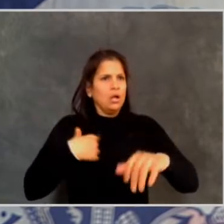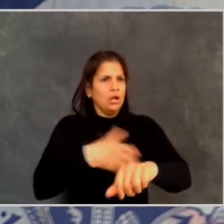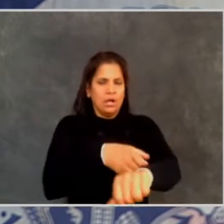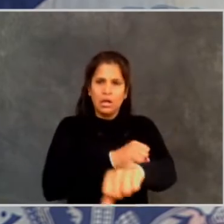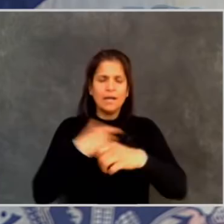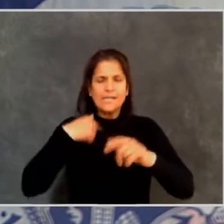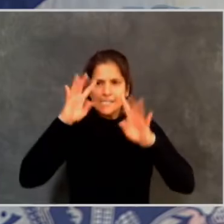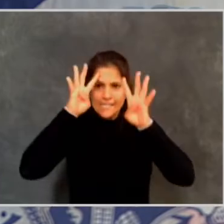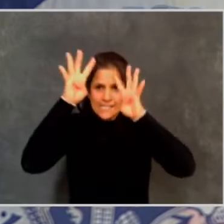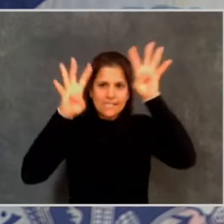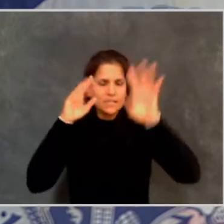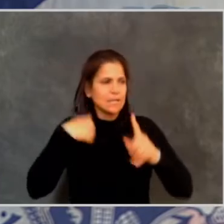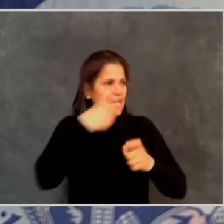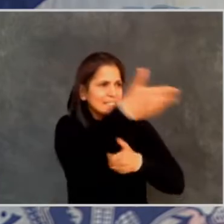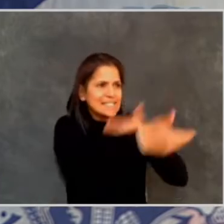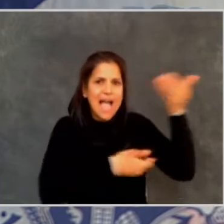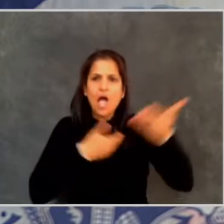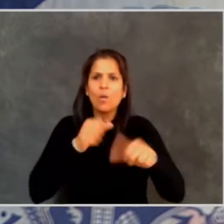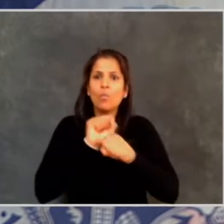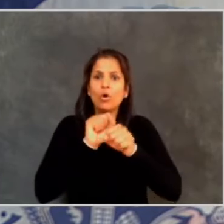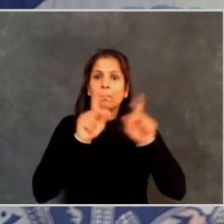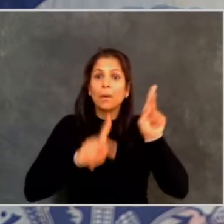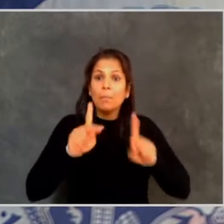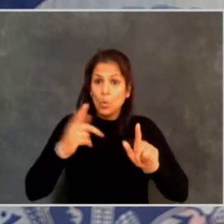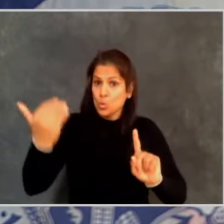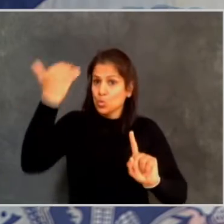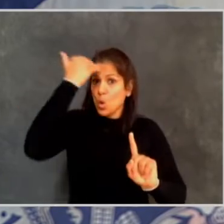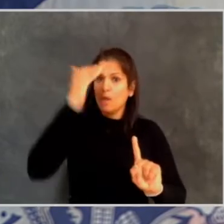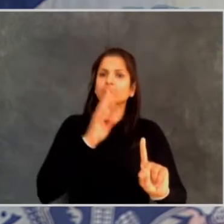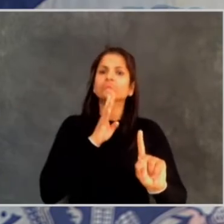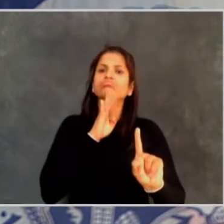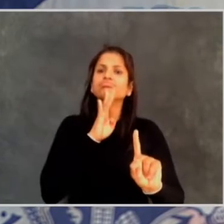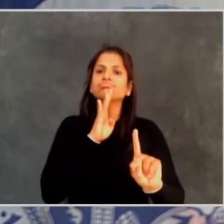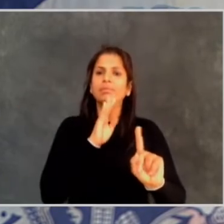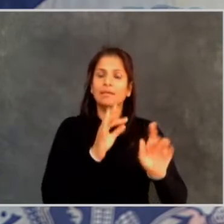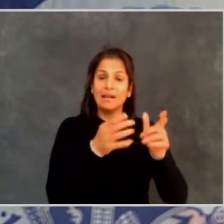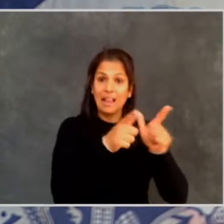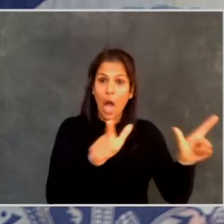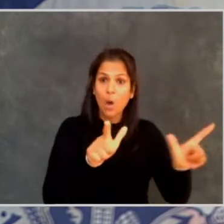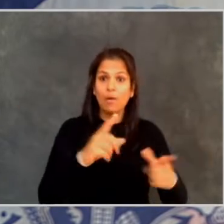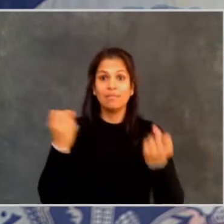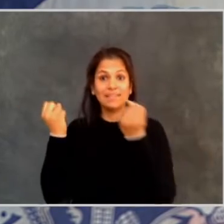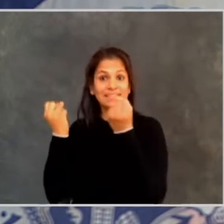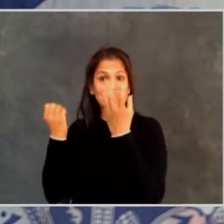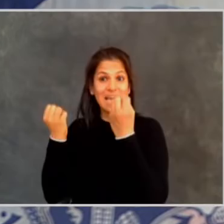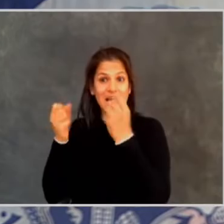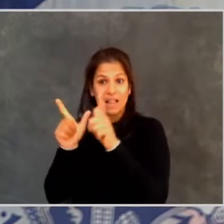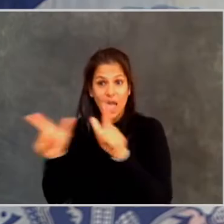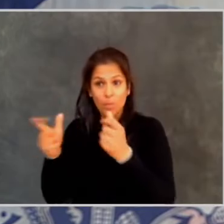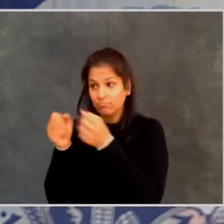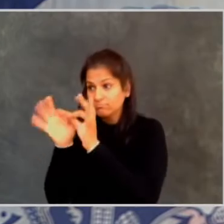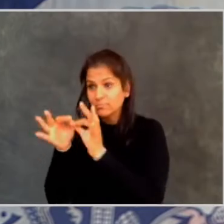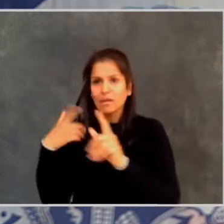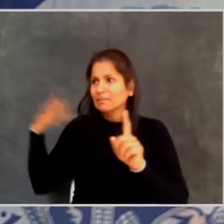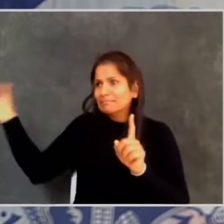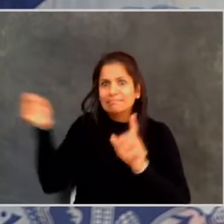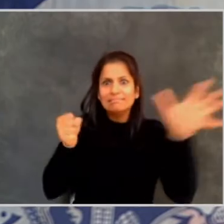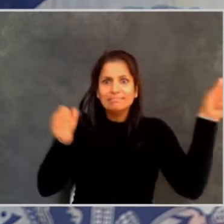Now it needs even more, and we will do that. On the other question, Jeff,